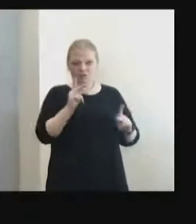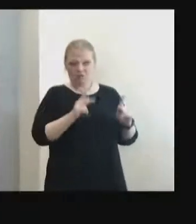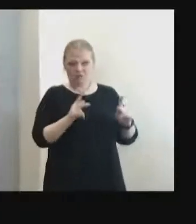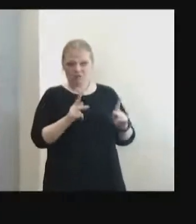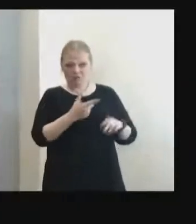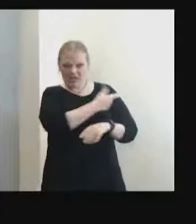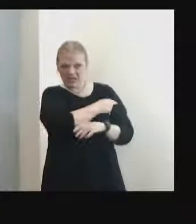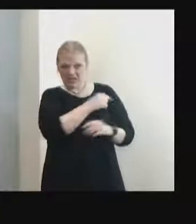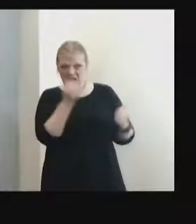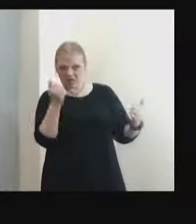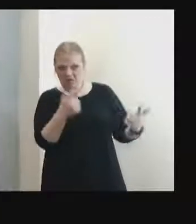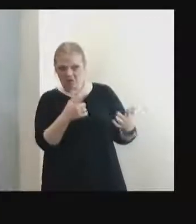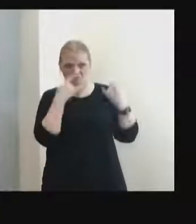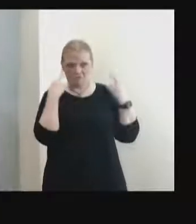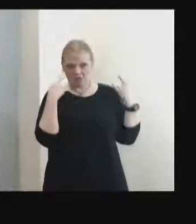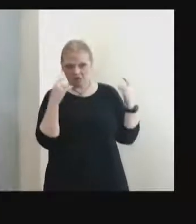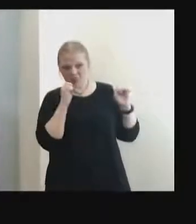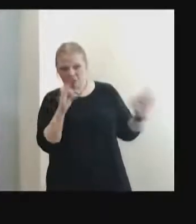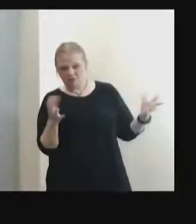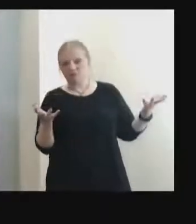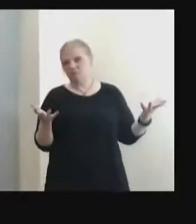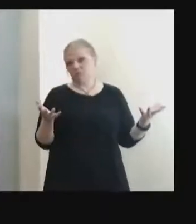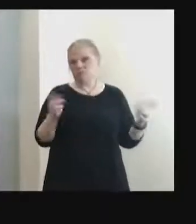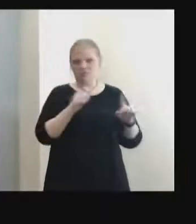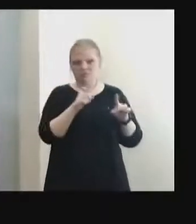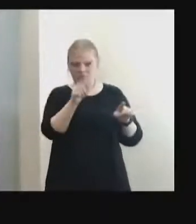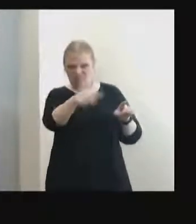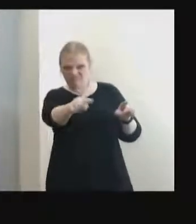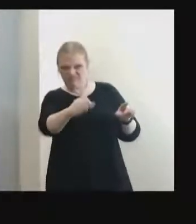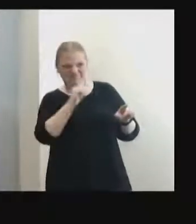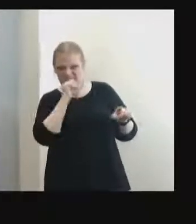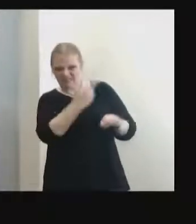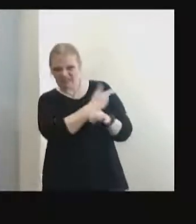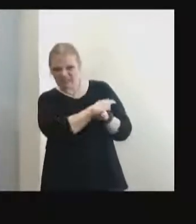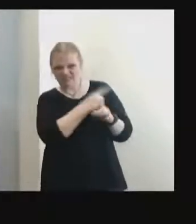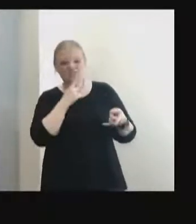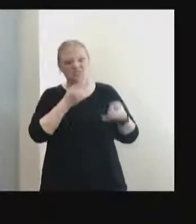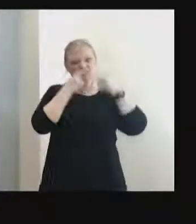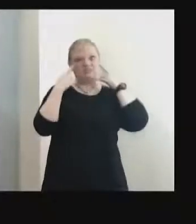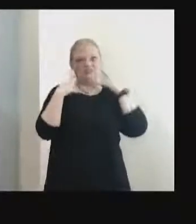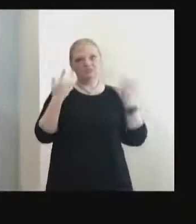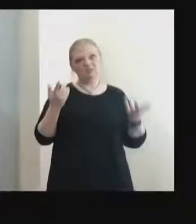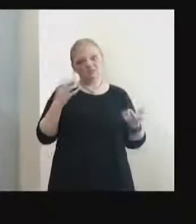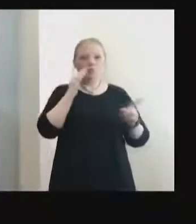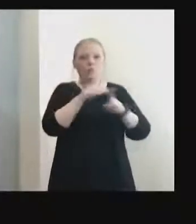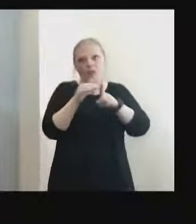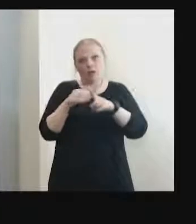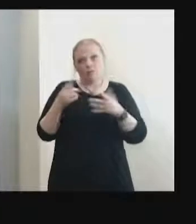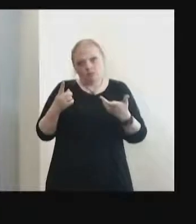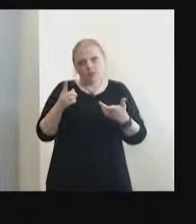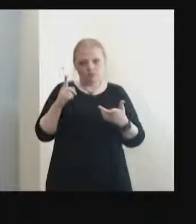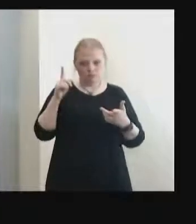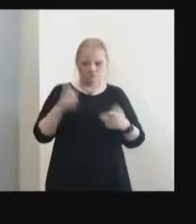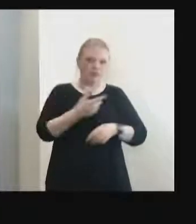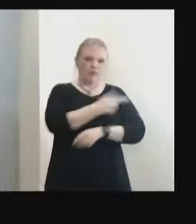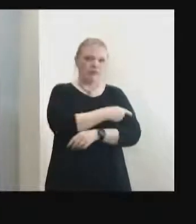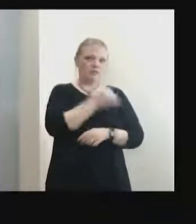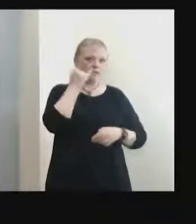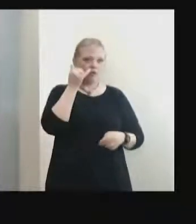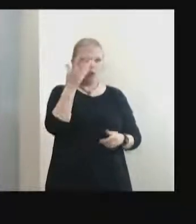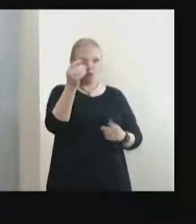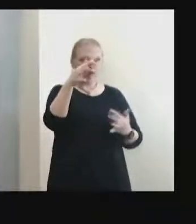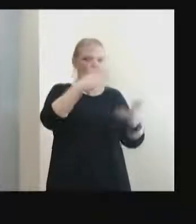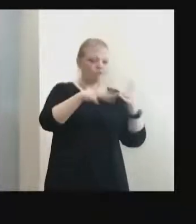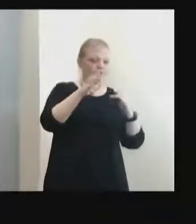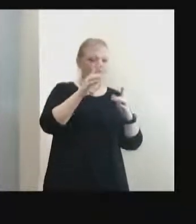mask off. But if there are people there who are not vaccinated, you still have to have your mask on. So it reminds everybody why you should get vaccinated. So when you're outside, hanging out at your